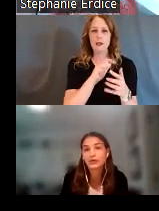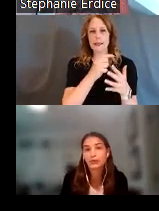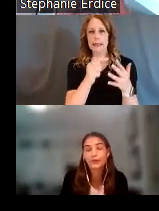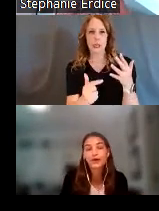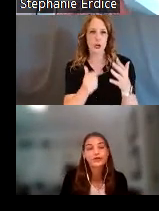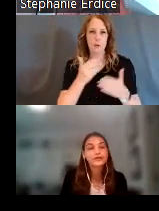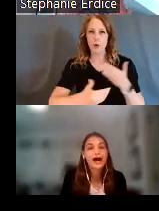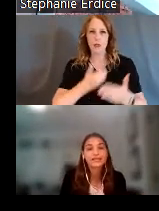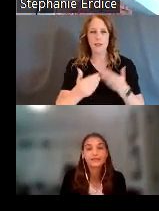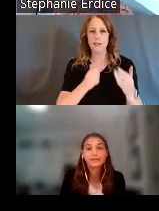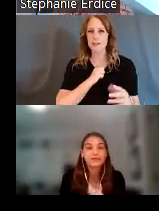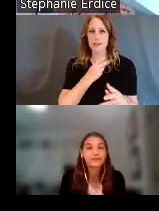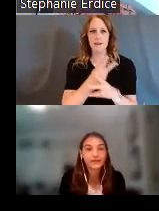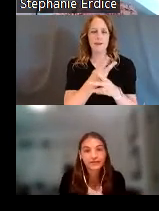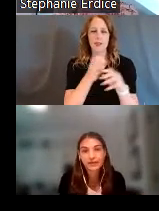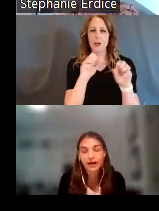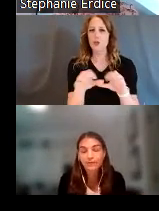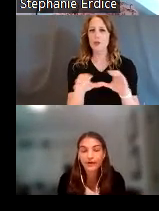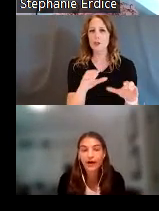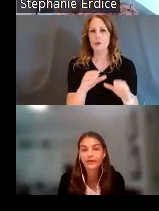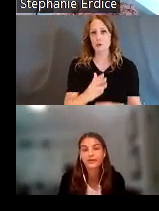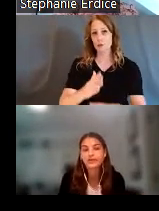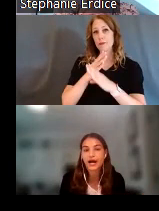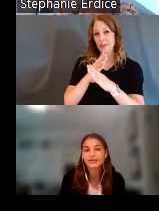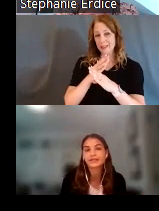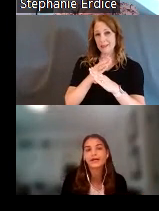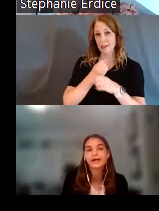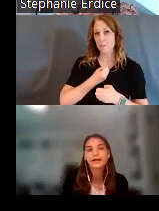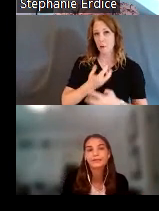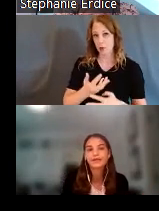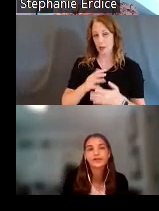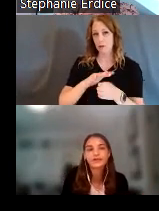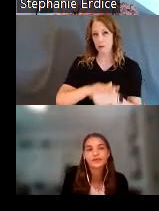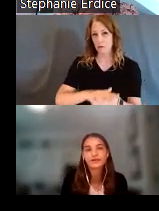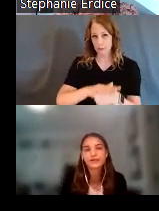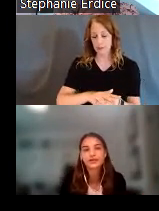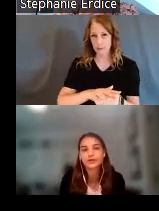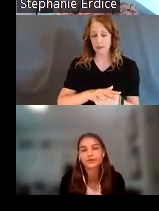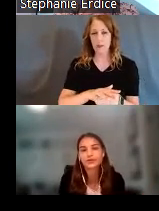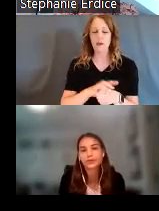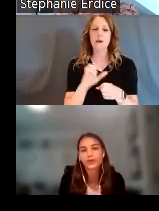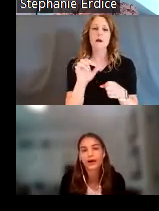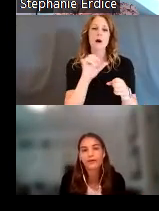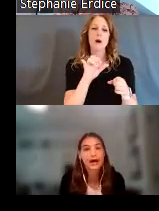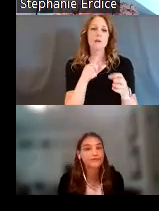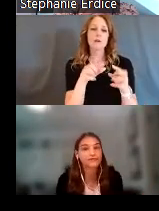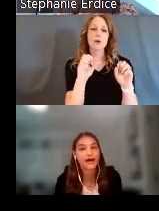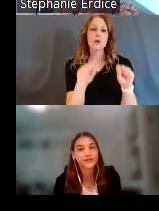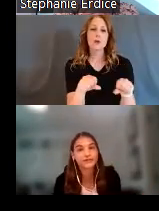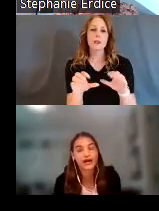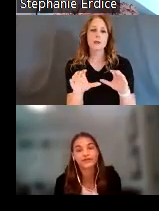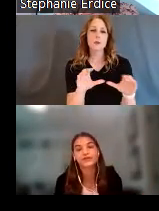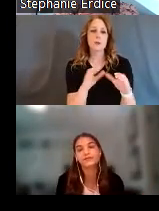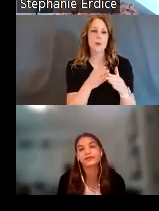things that you can do to actively prevent burnout and stress. And it's also things that you can do after